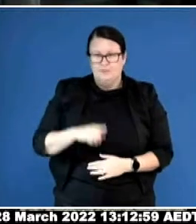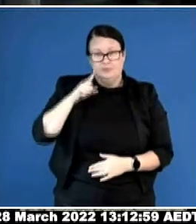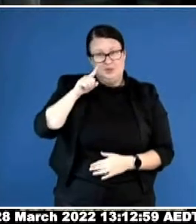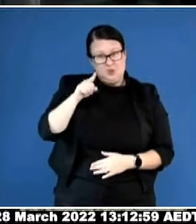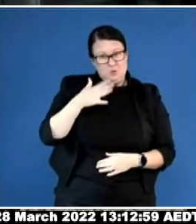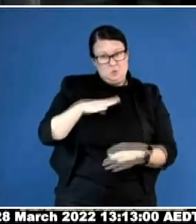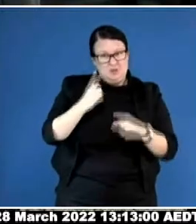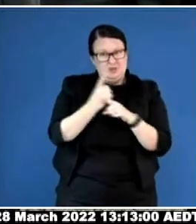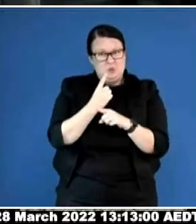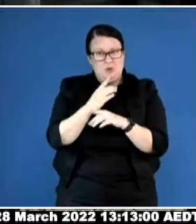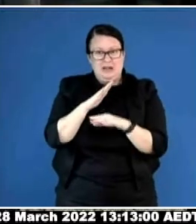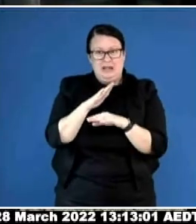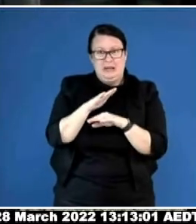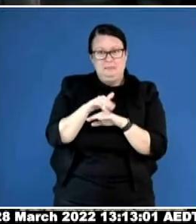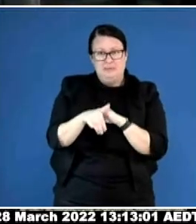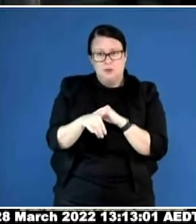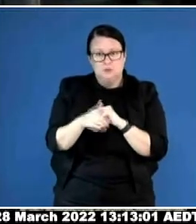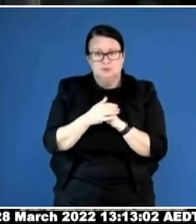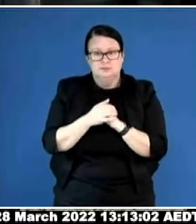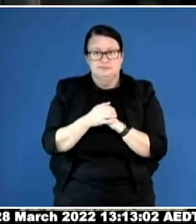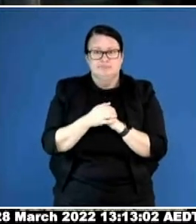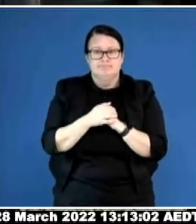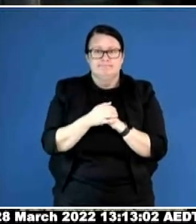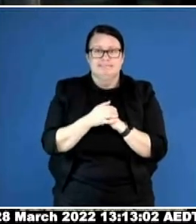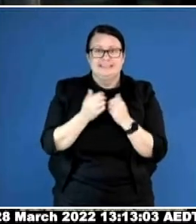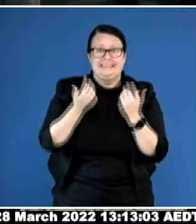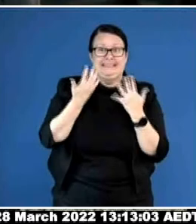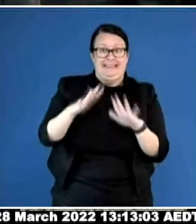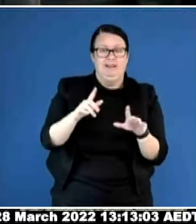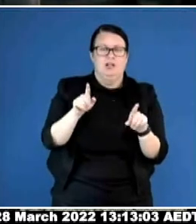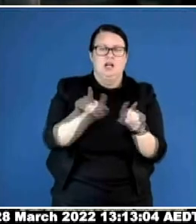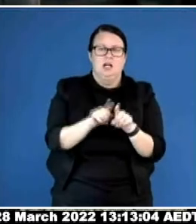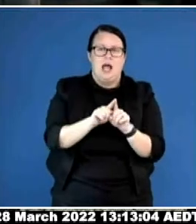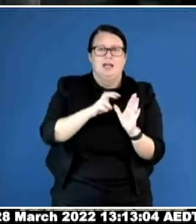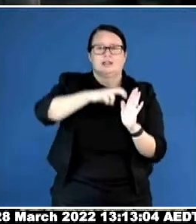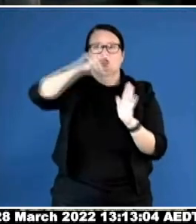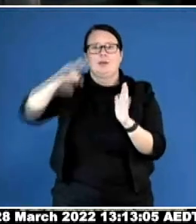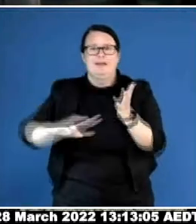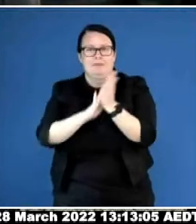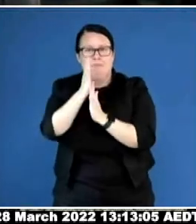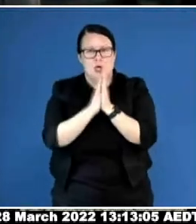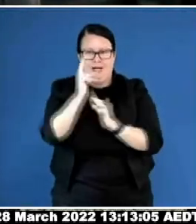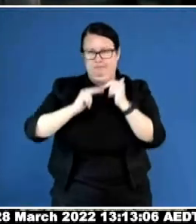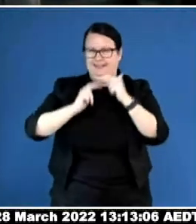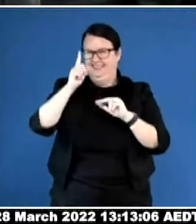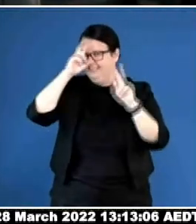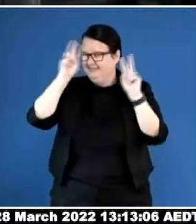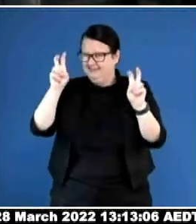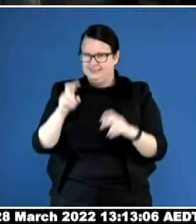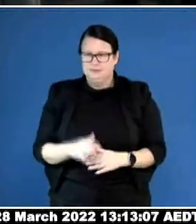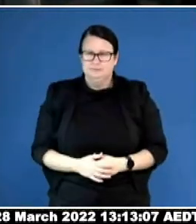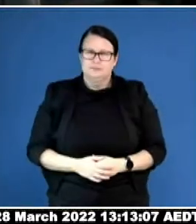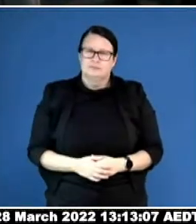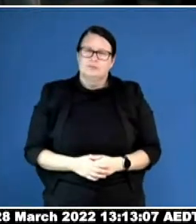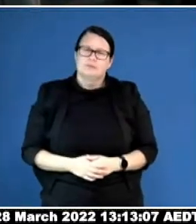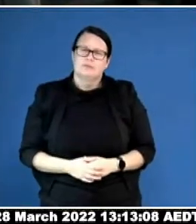leaving would be like jumping out of a burning building? Yep. That's your expression. Yes. What do you want to, so this